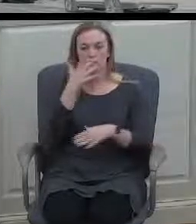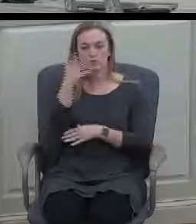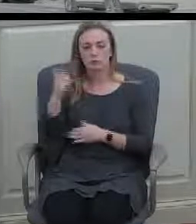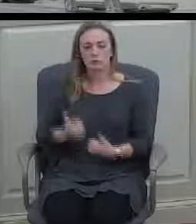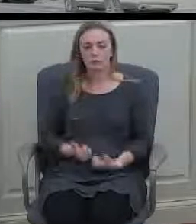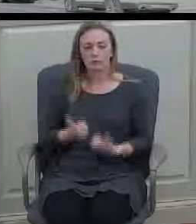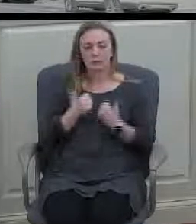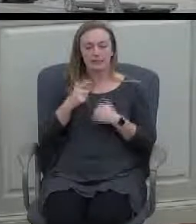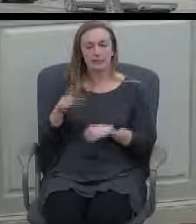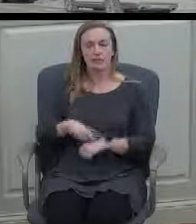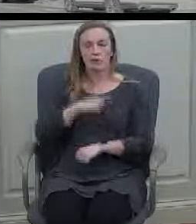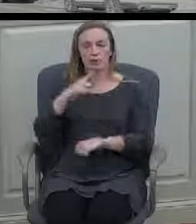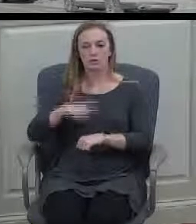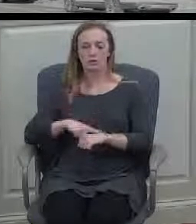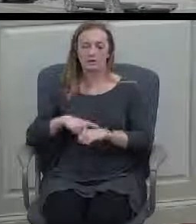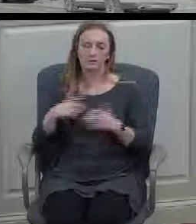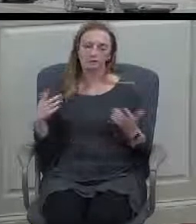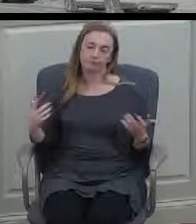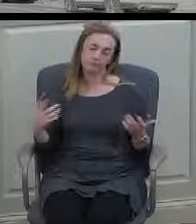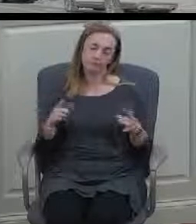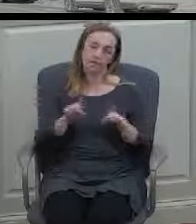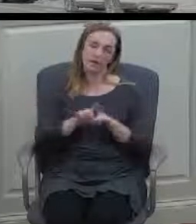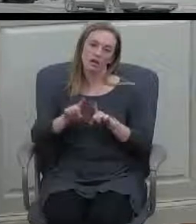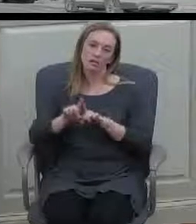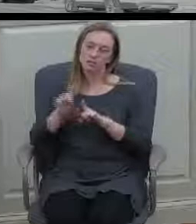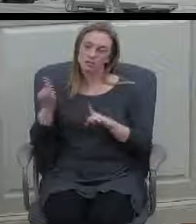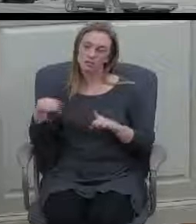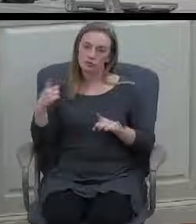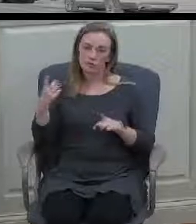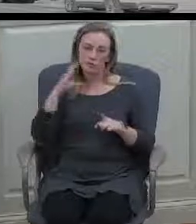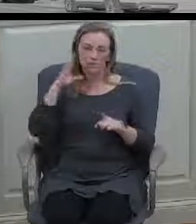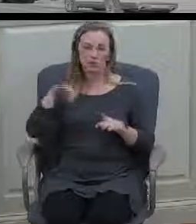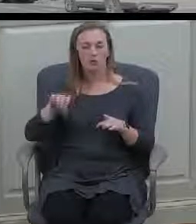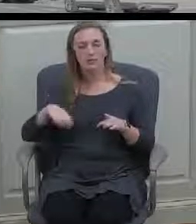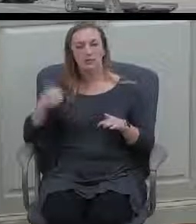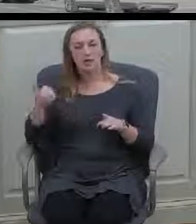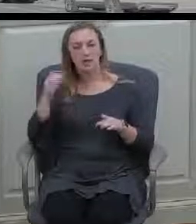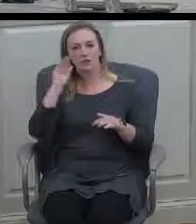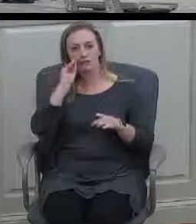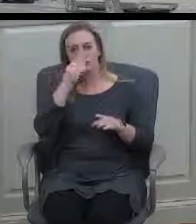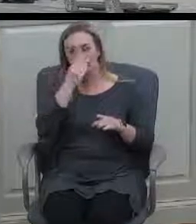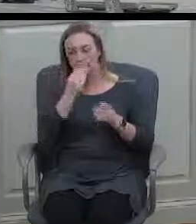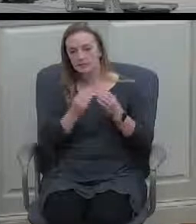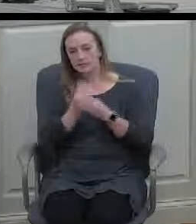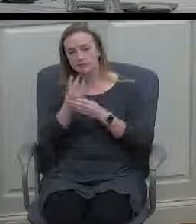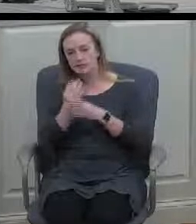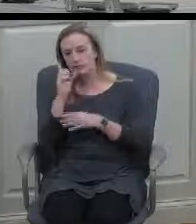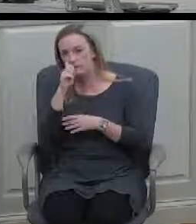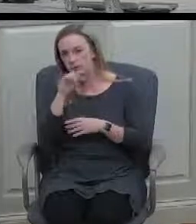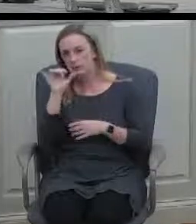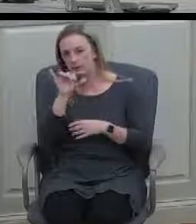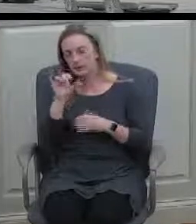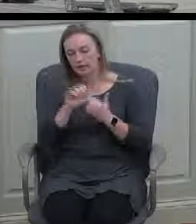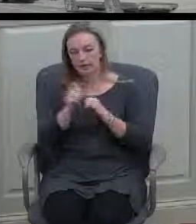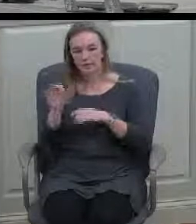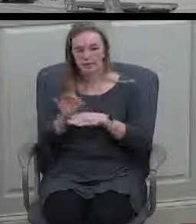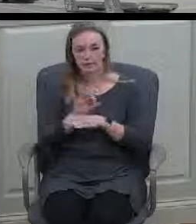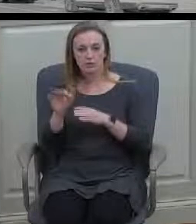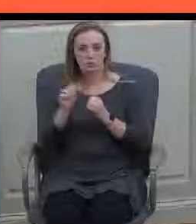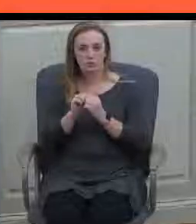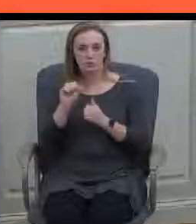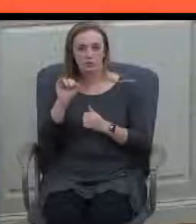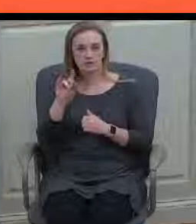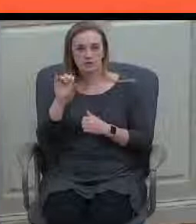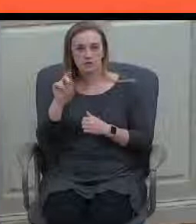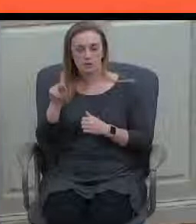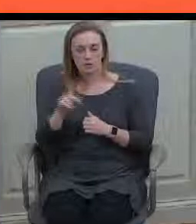long time. And as well, just, what does the other landscape look like and how does it function within the sidewalk and for the downtown?